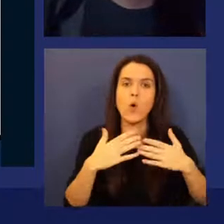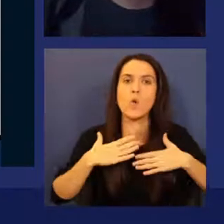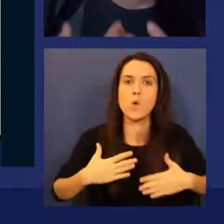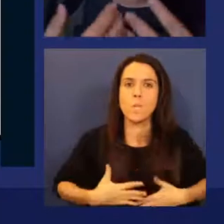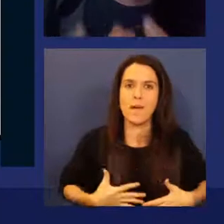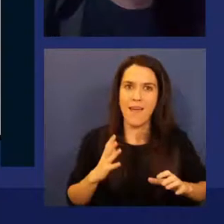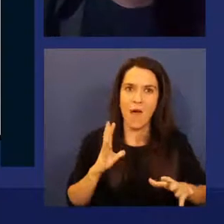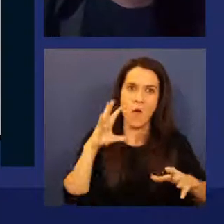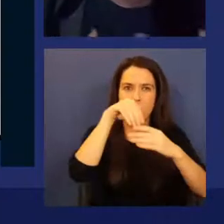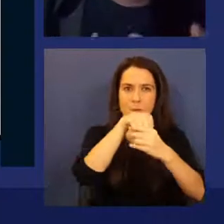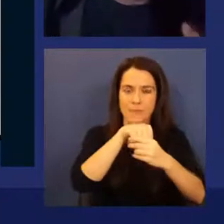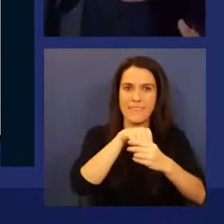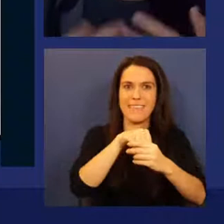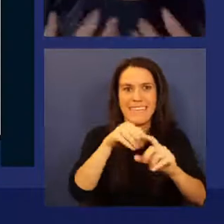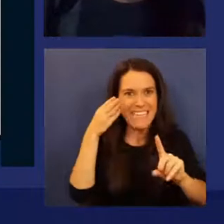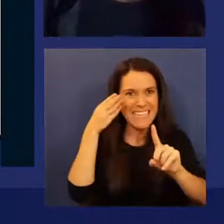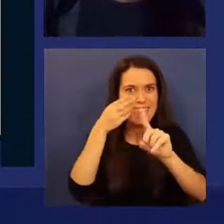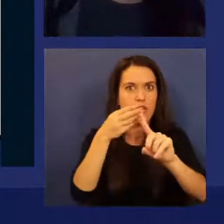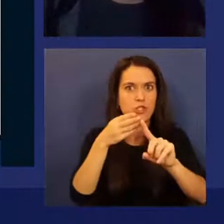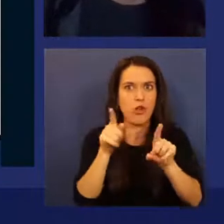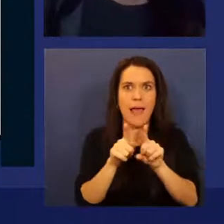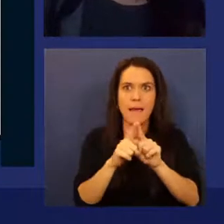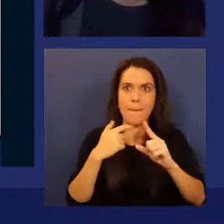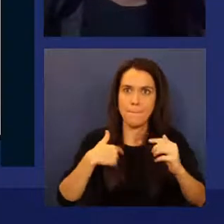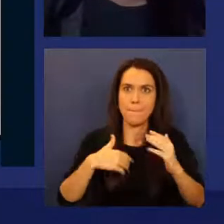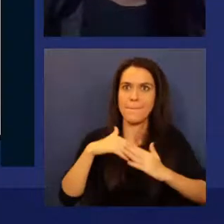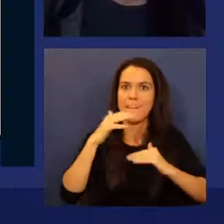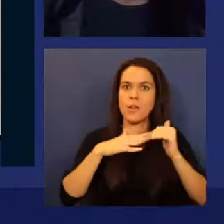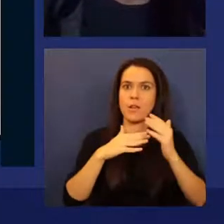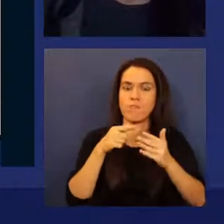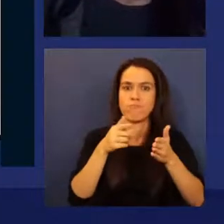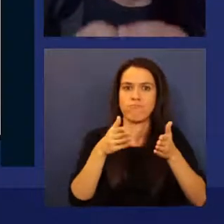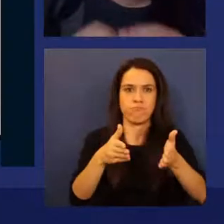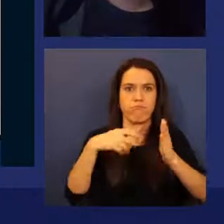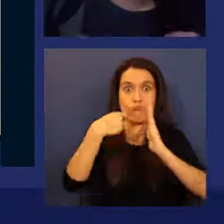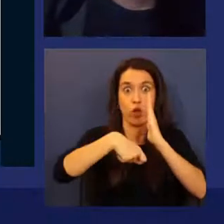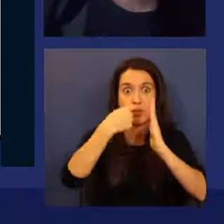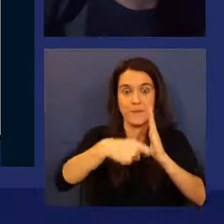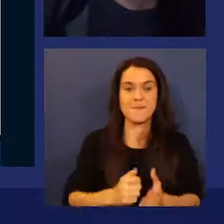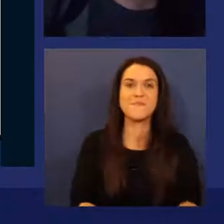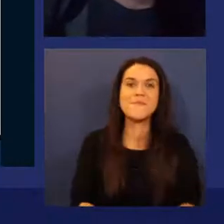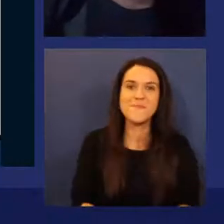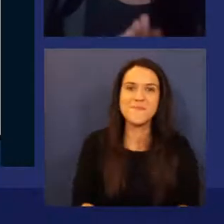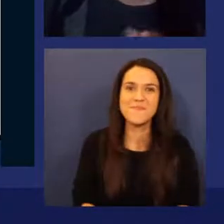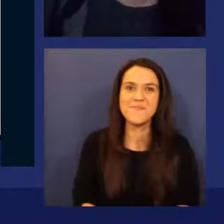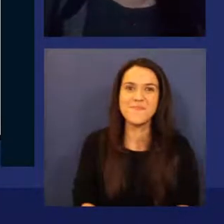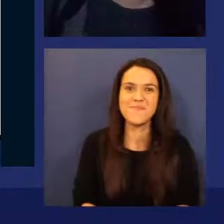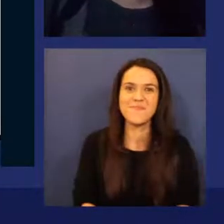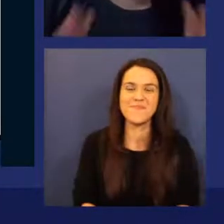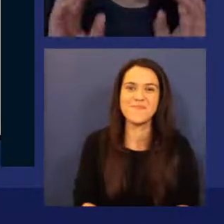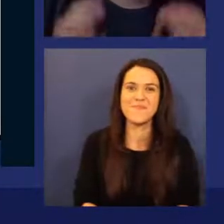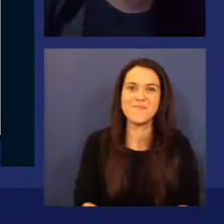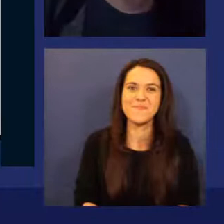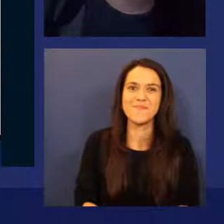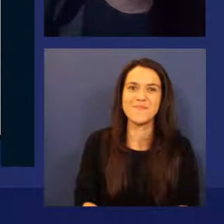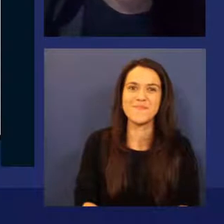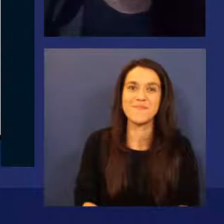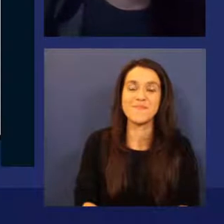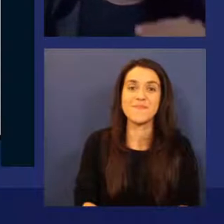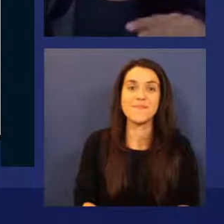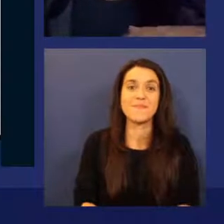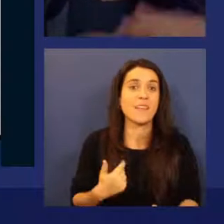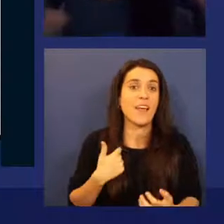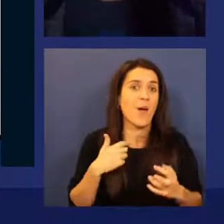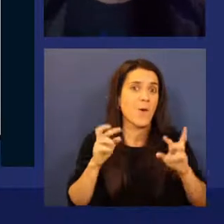intention that we set as builders, as modelers within these projects. If you don't have, I hope that